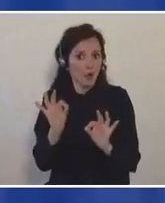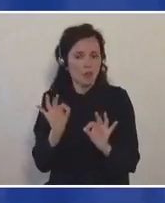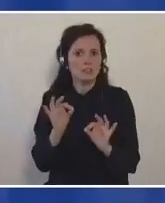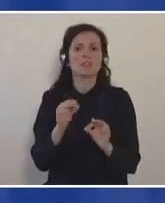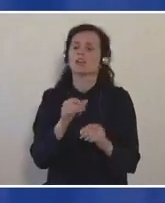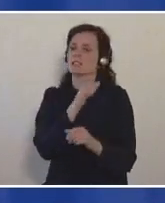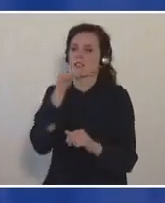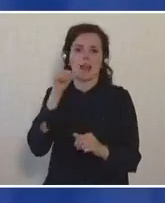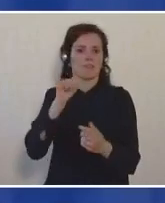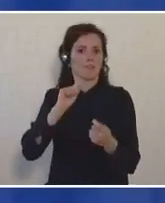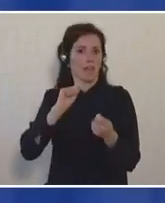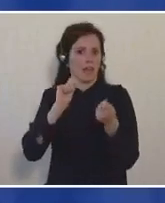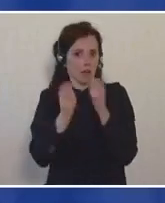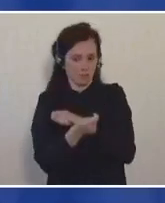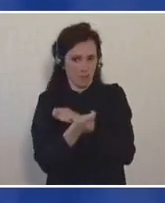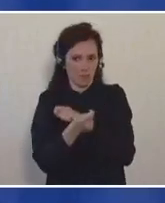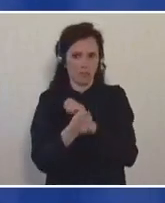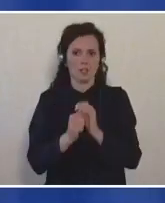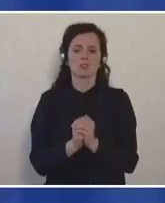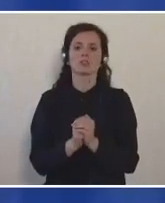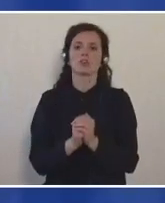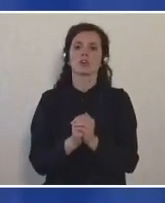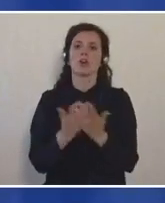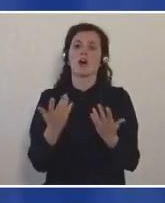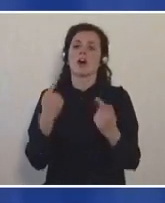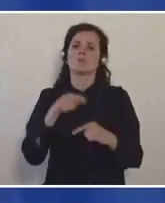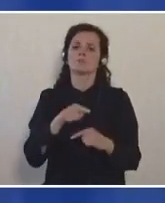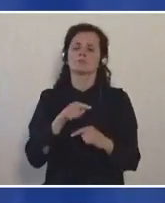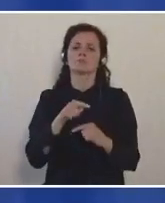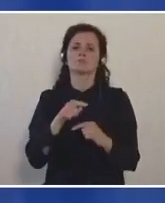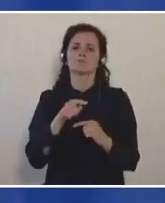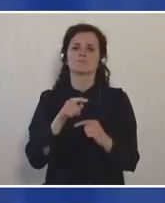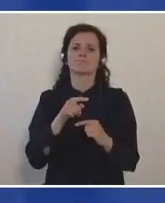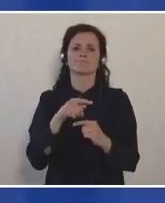is needed to ensure equitable access.